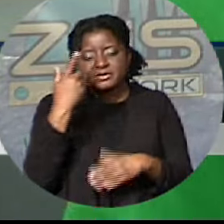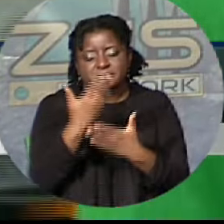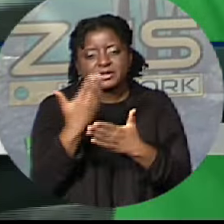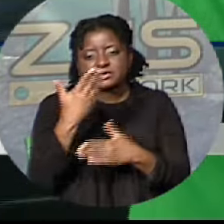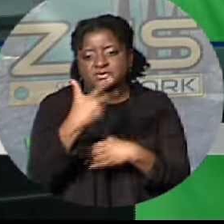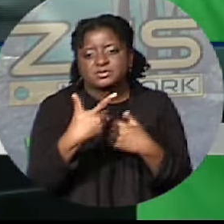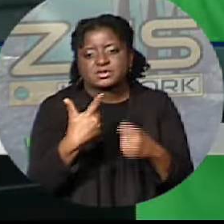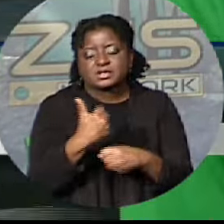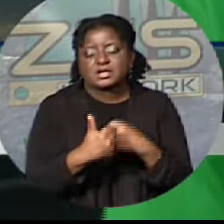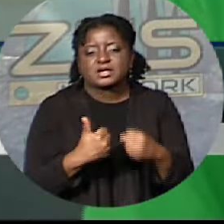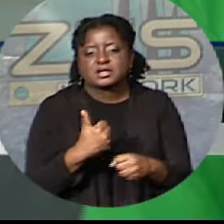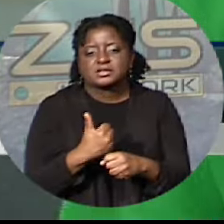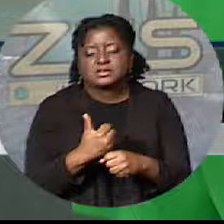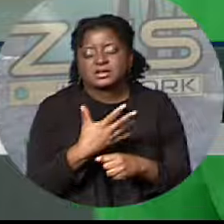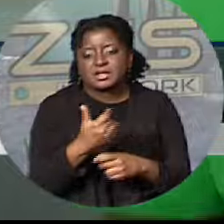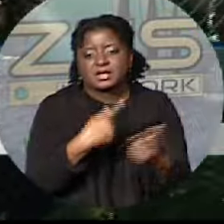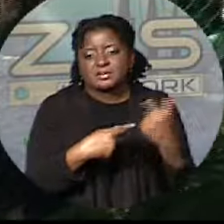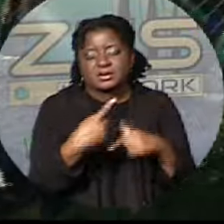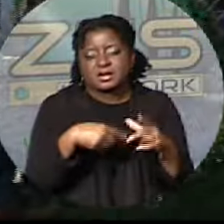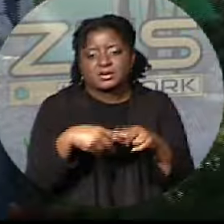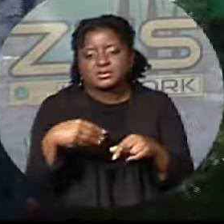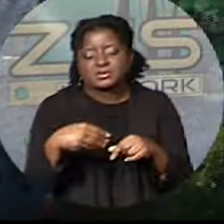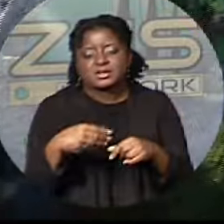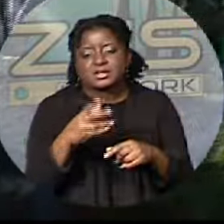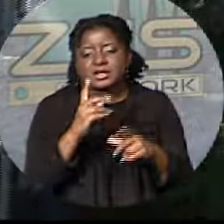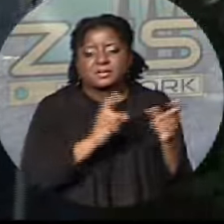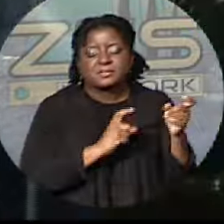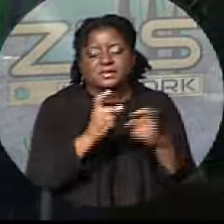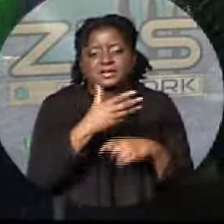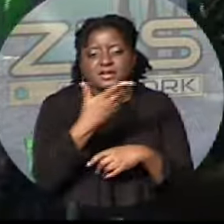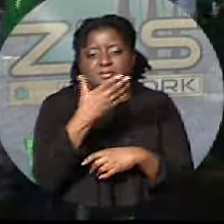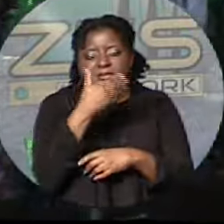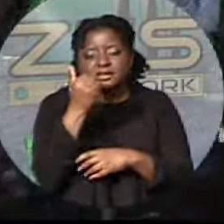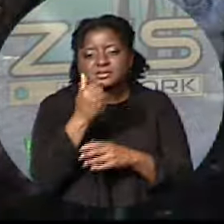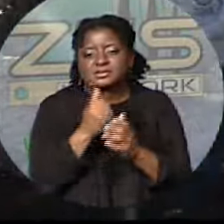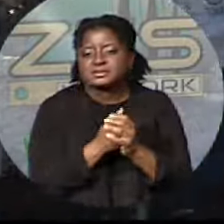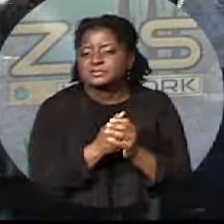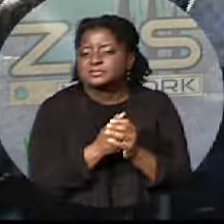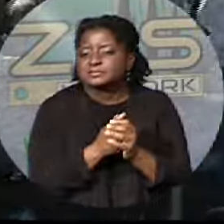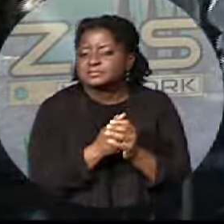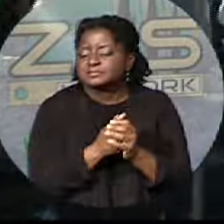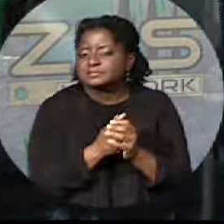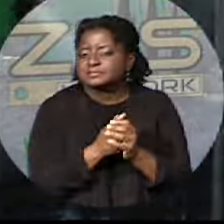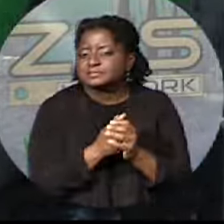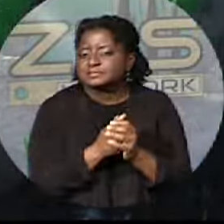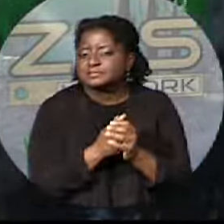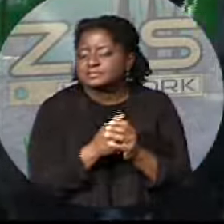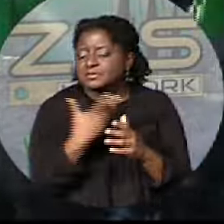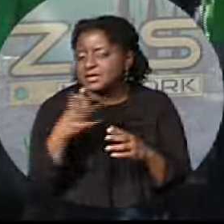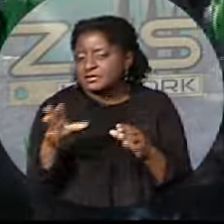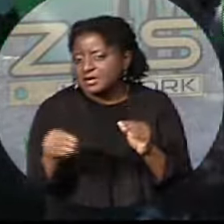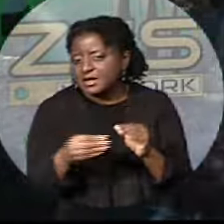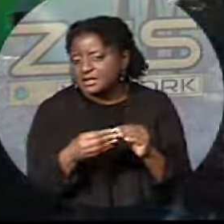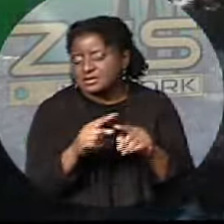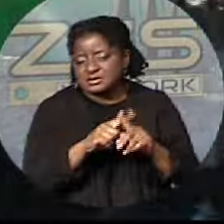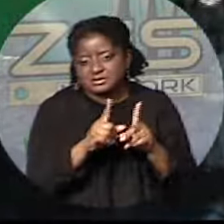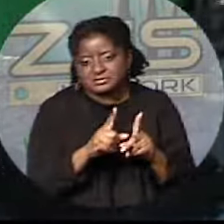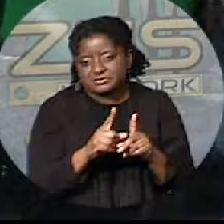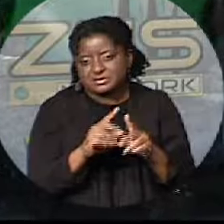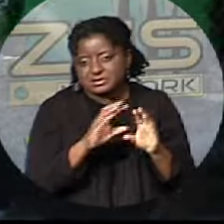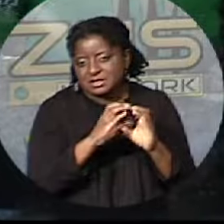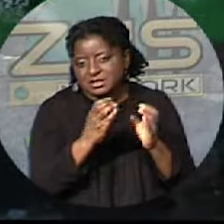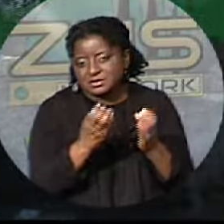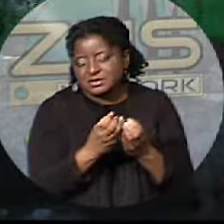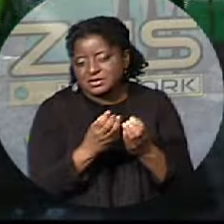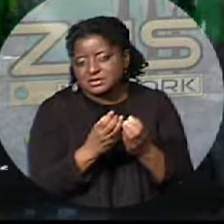out. They've been competing, doing the best of their ability. Bantam division, they have added some different categories, I understand. Will that